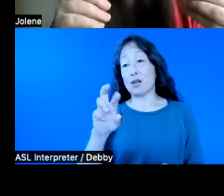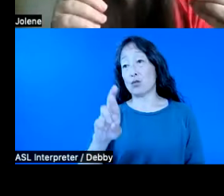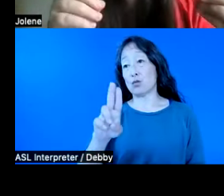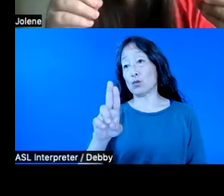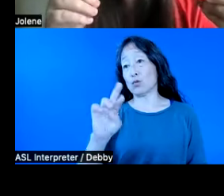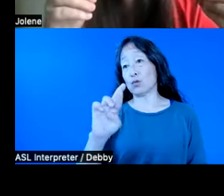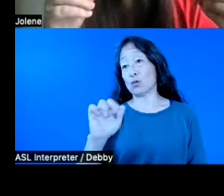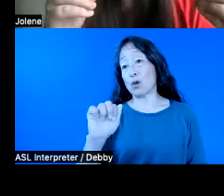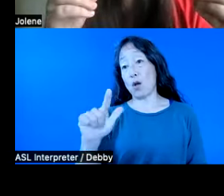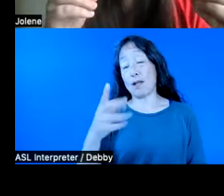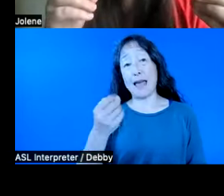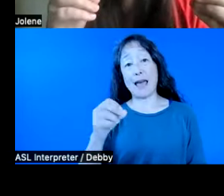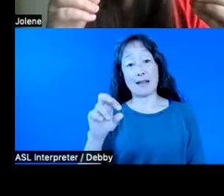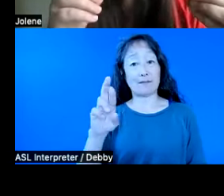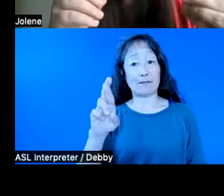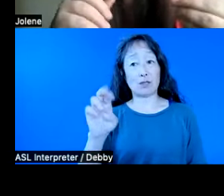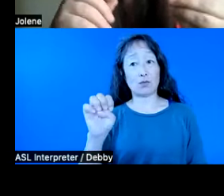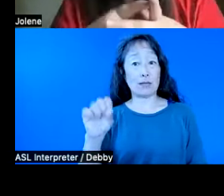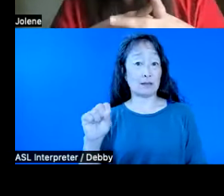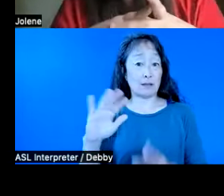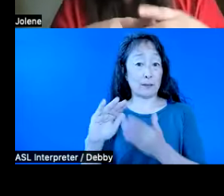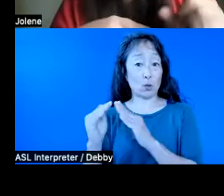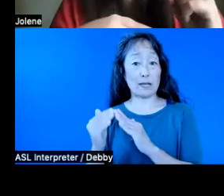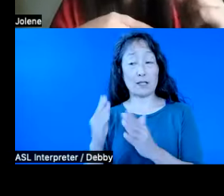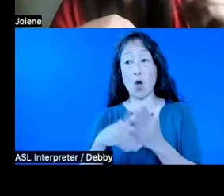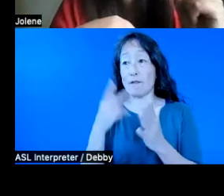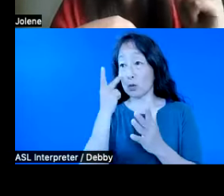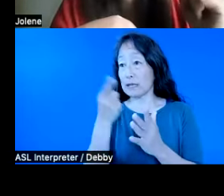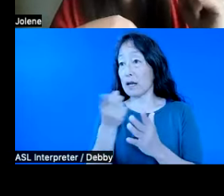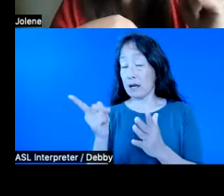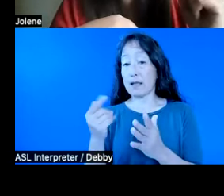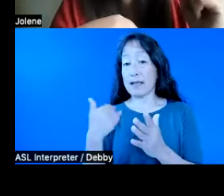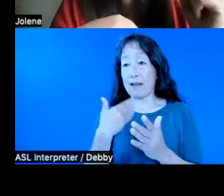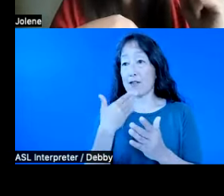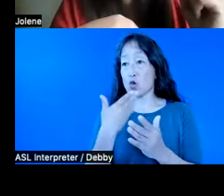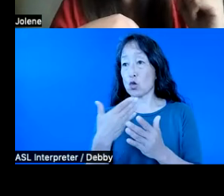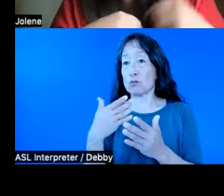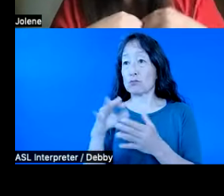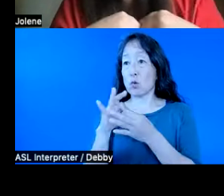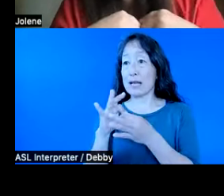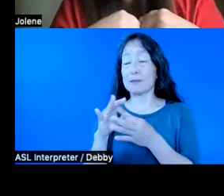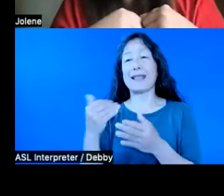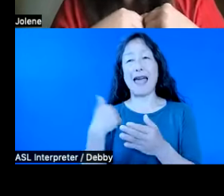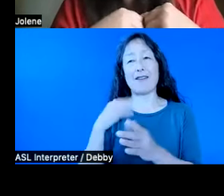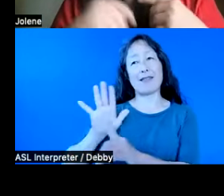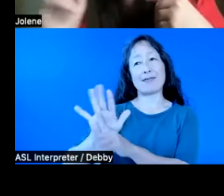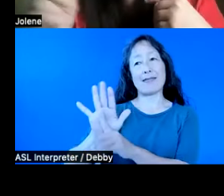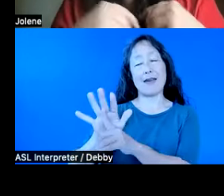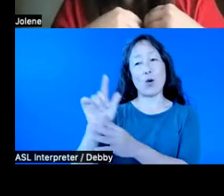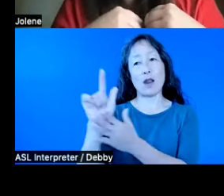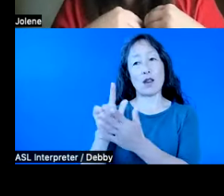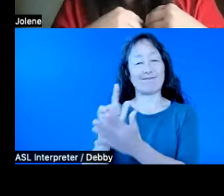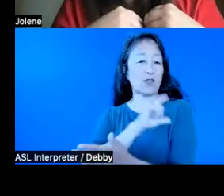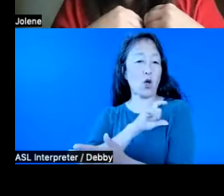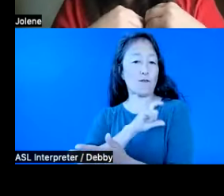reservation communities, you're often seeing people who have good relations, like, you know, they have their law enforcement that we go to. I always had that, you know, I had my one